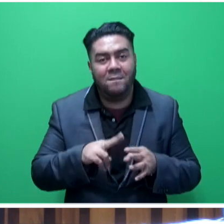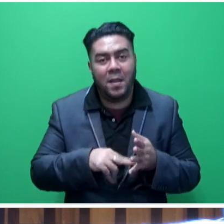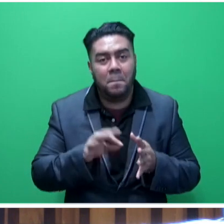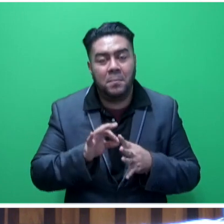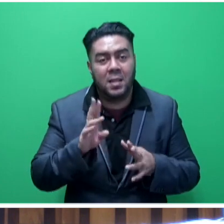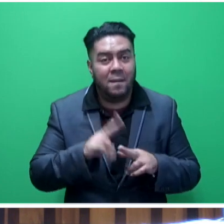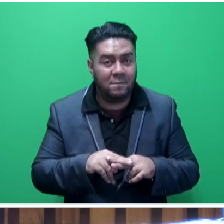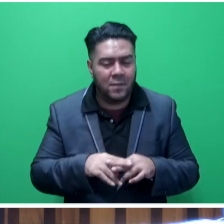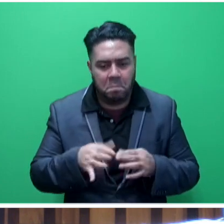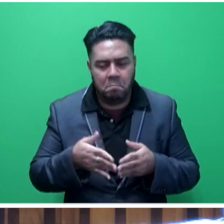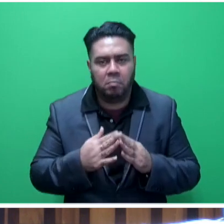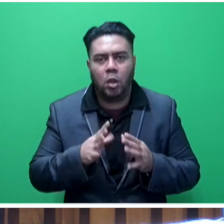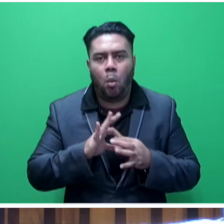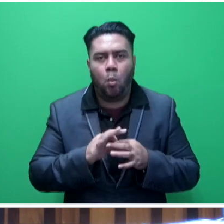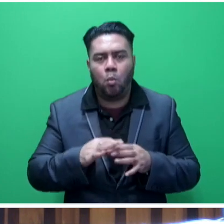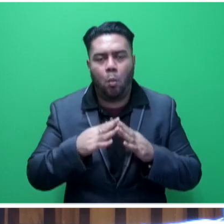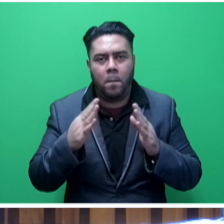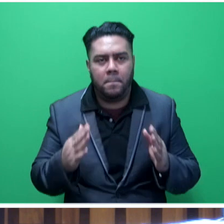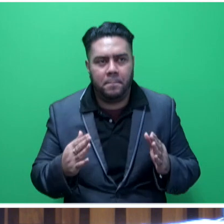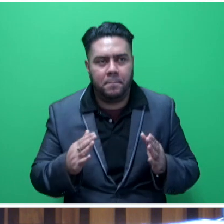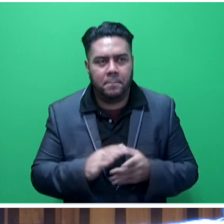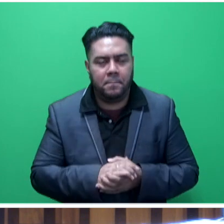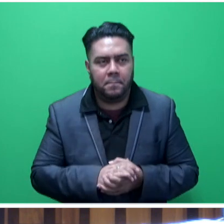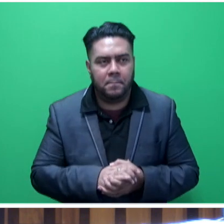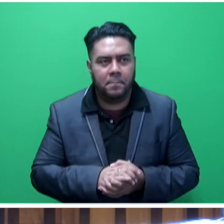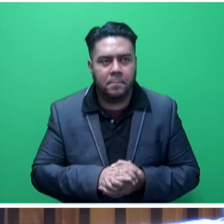homes. Because the theory behind it, of course,